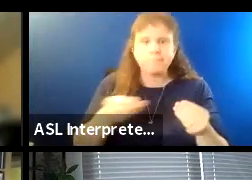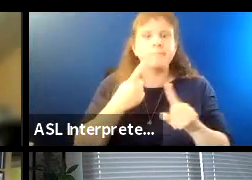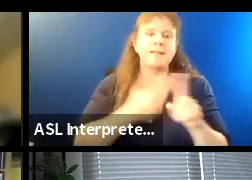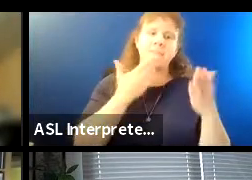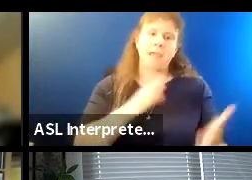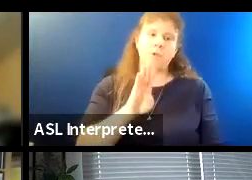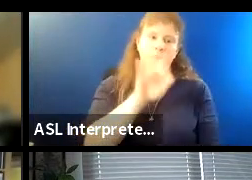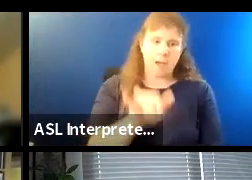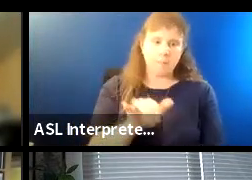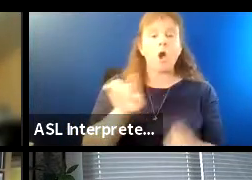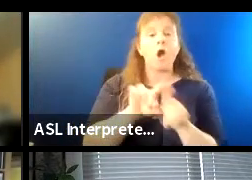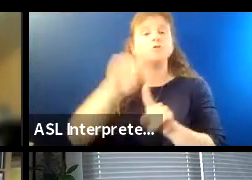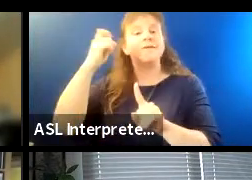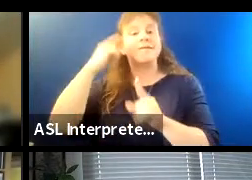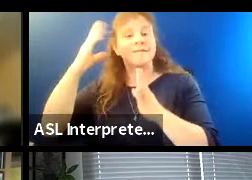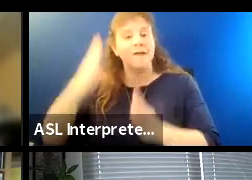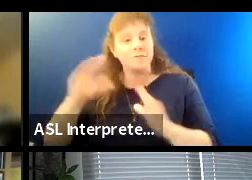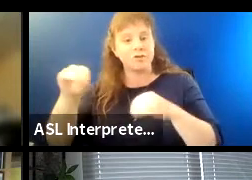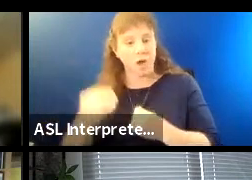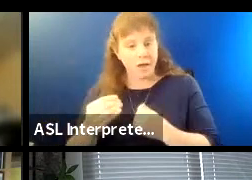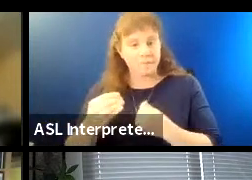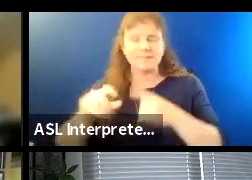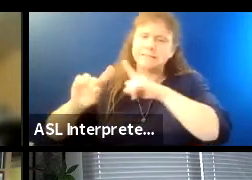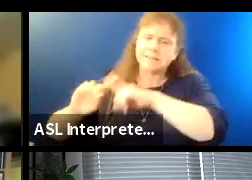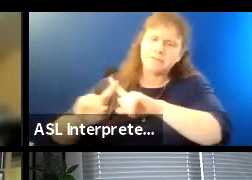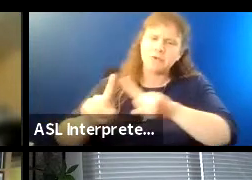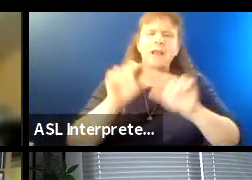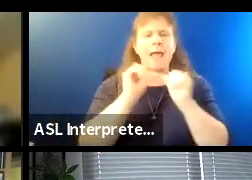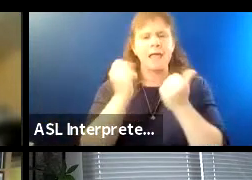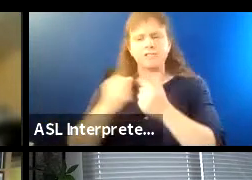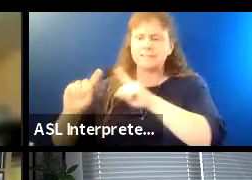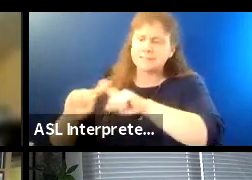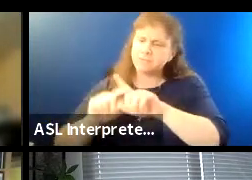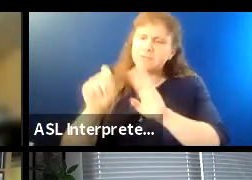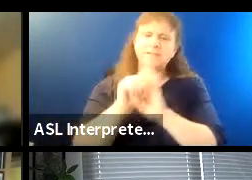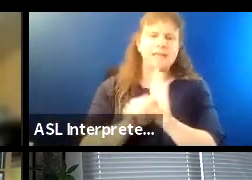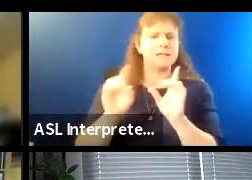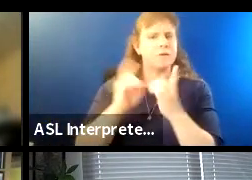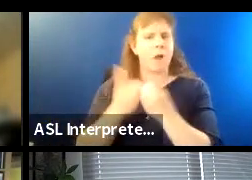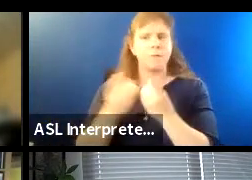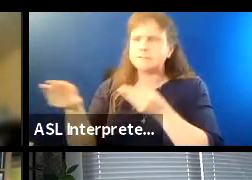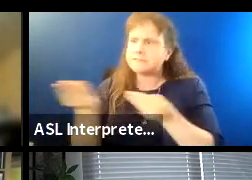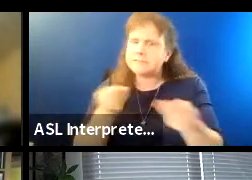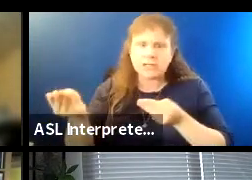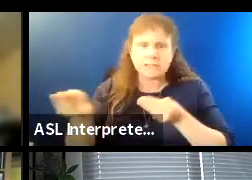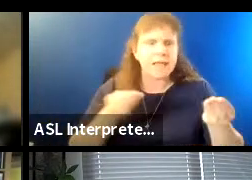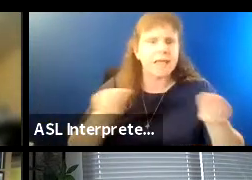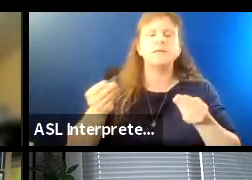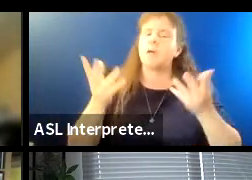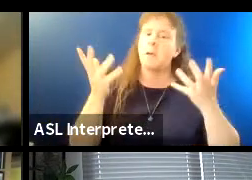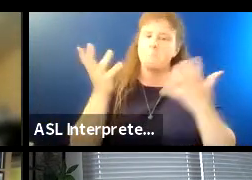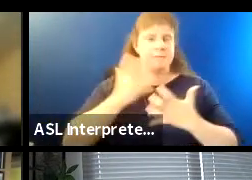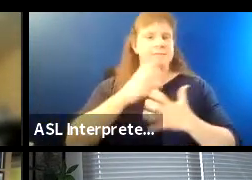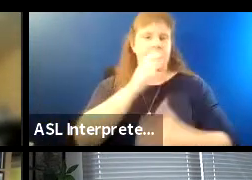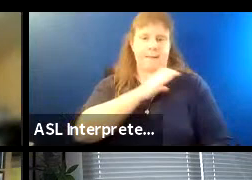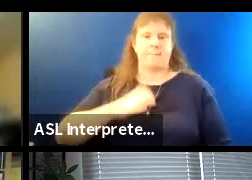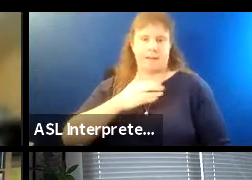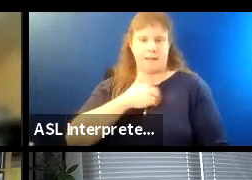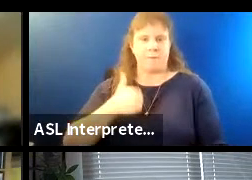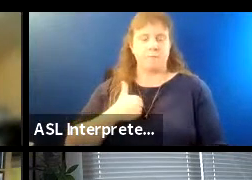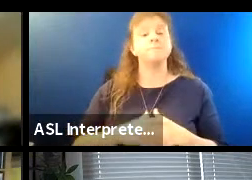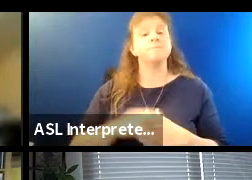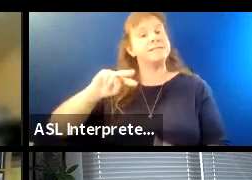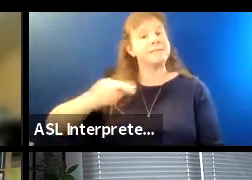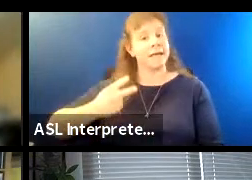to our agencies, multiple agencies and state departments, and the amazing committee members. Secondly, identifying